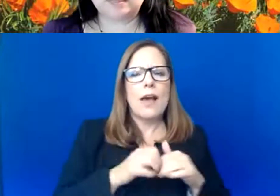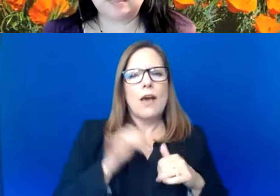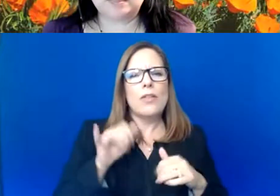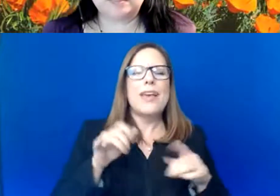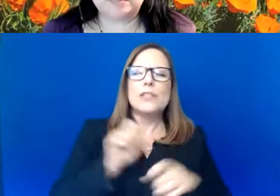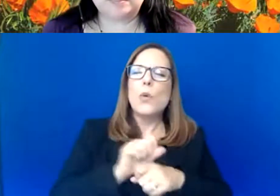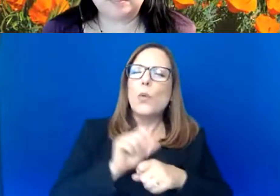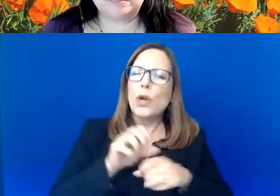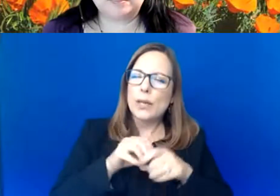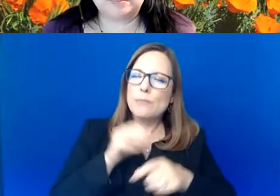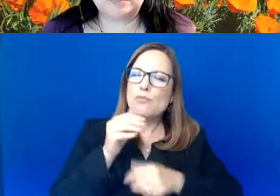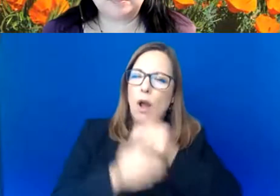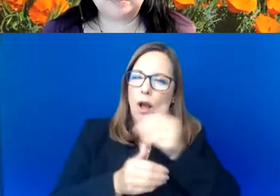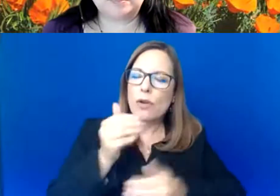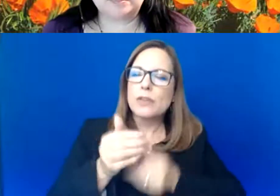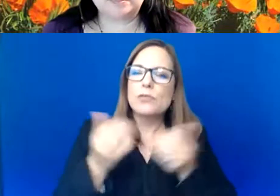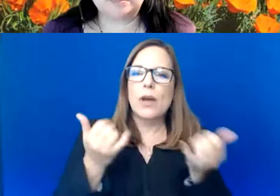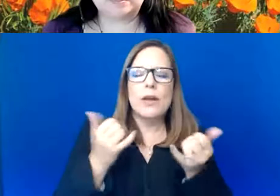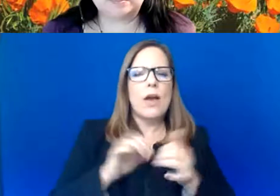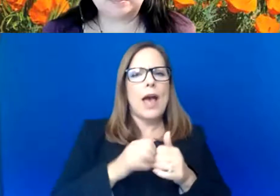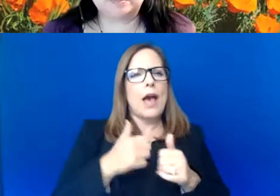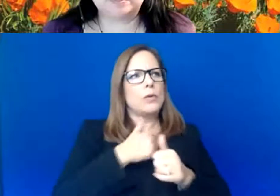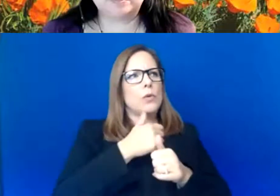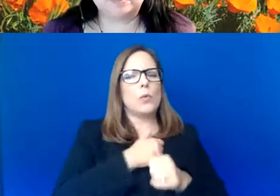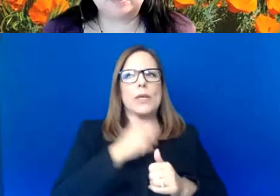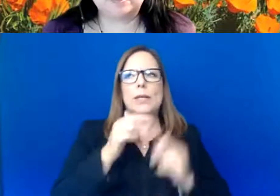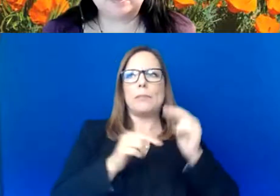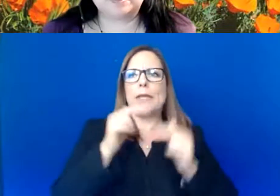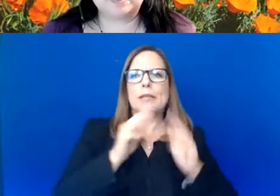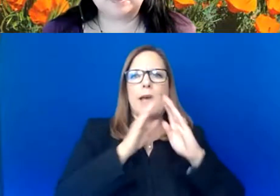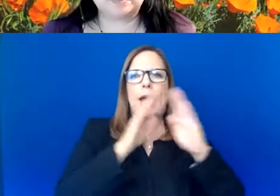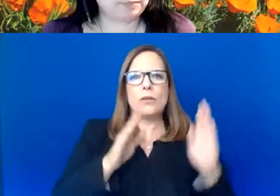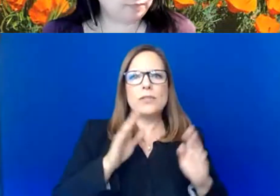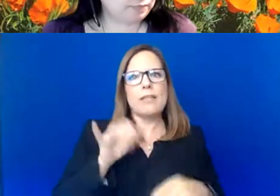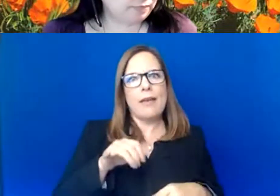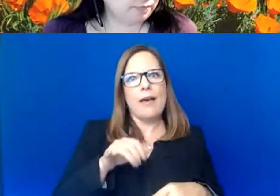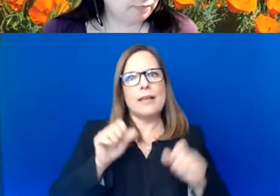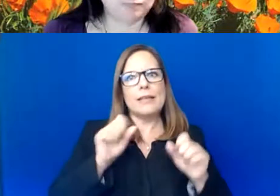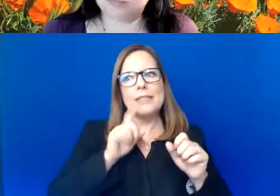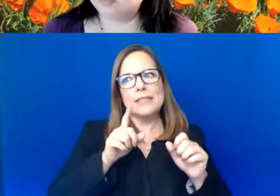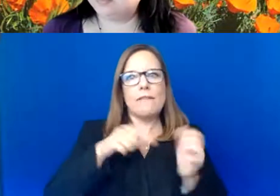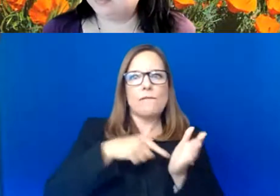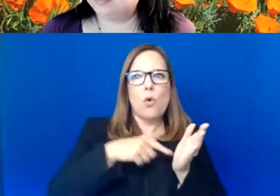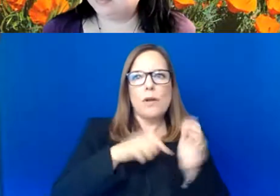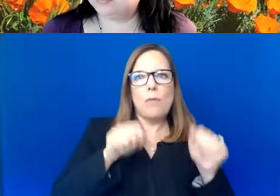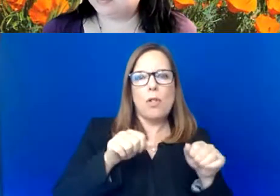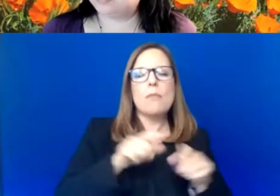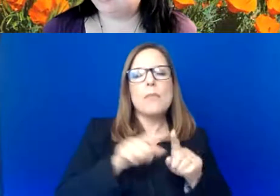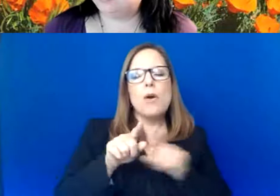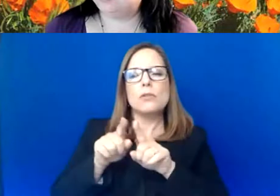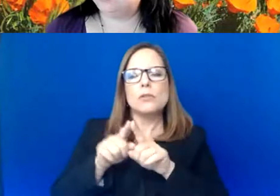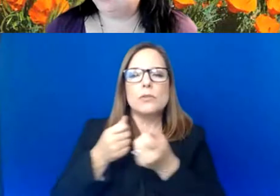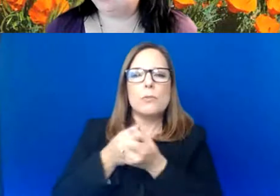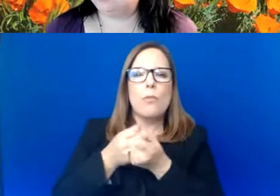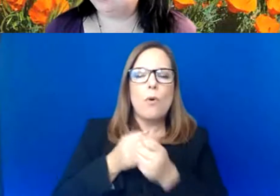progress right now. How do we build affordable housing that's also supportive for older people? And we're also, I can tell you, as a result